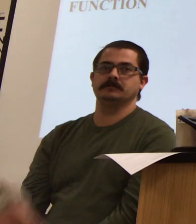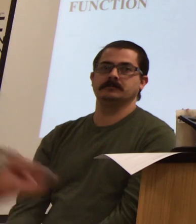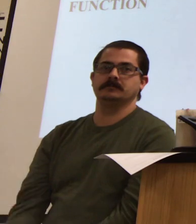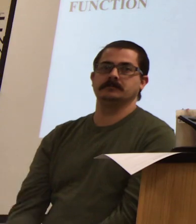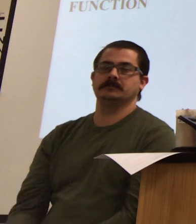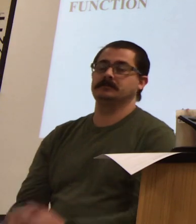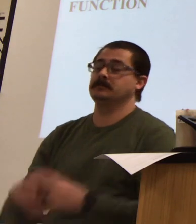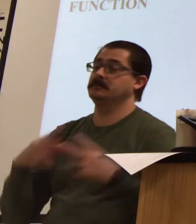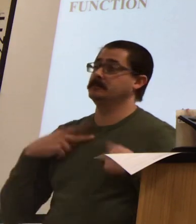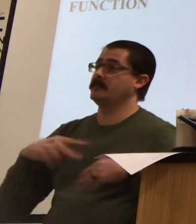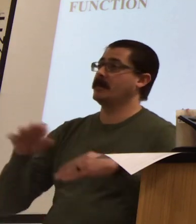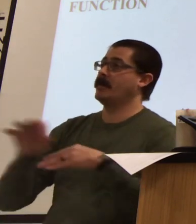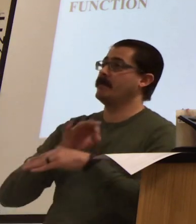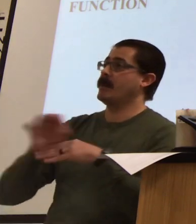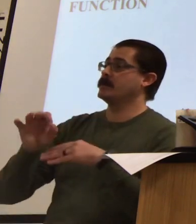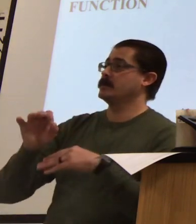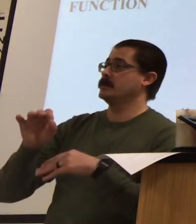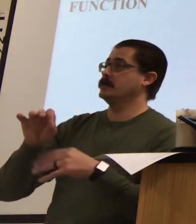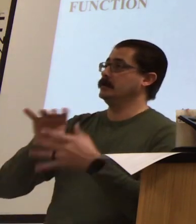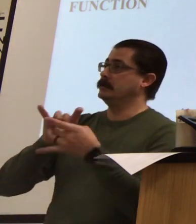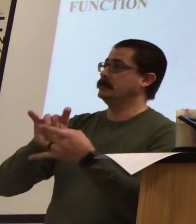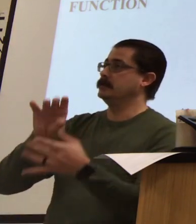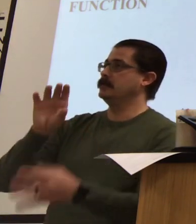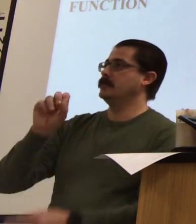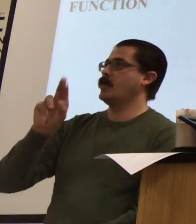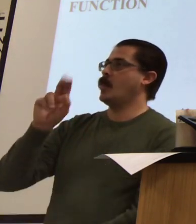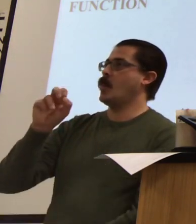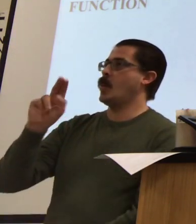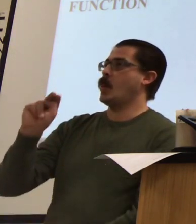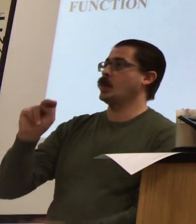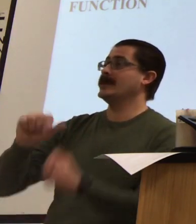Physiology is the function of the organ systems, and